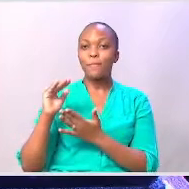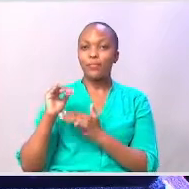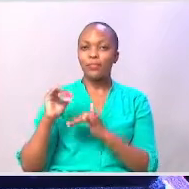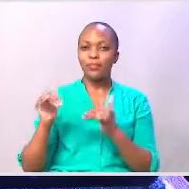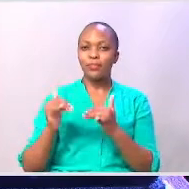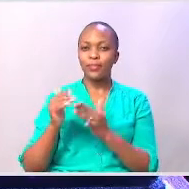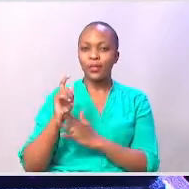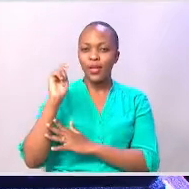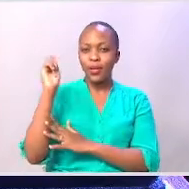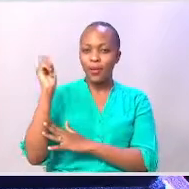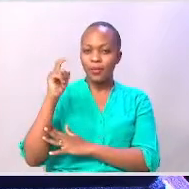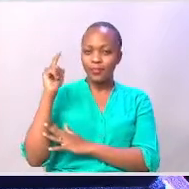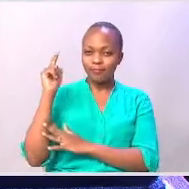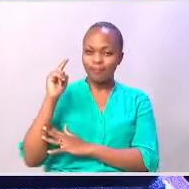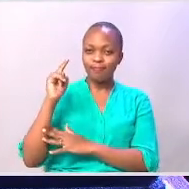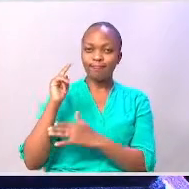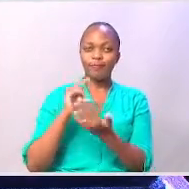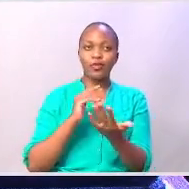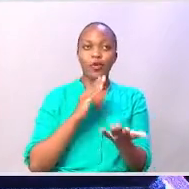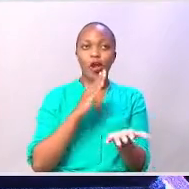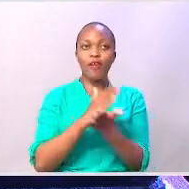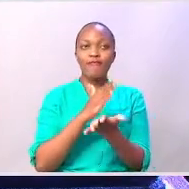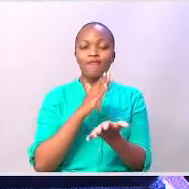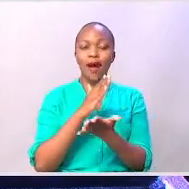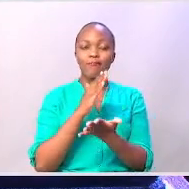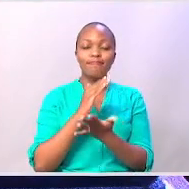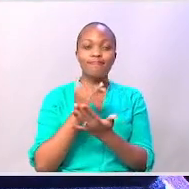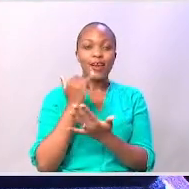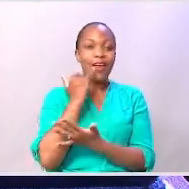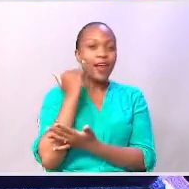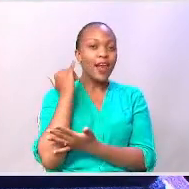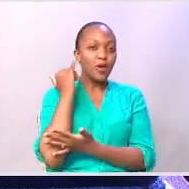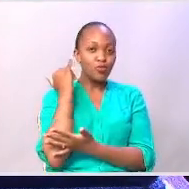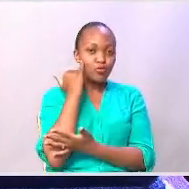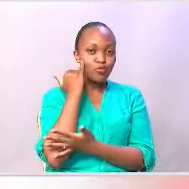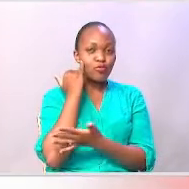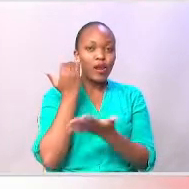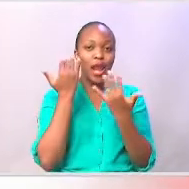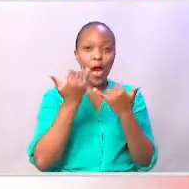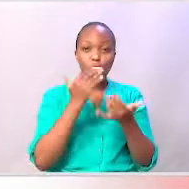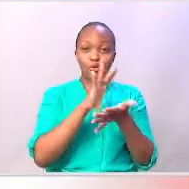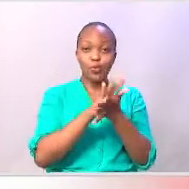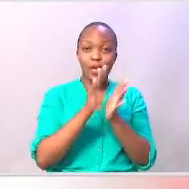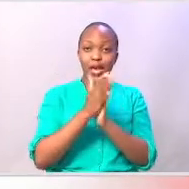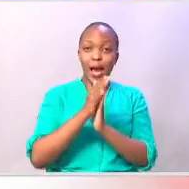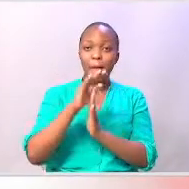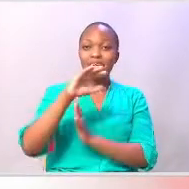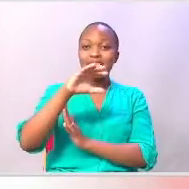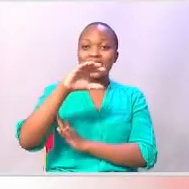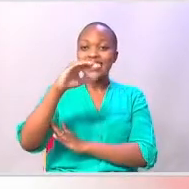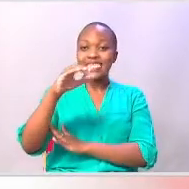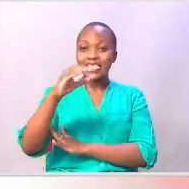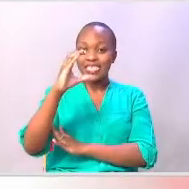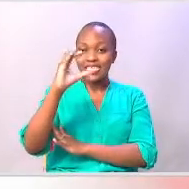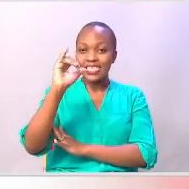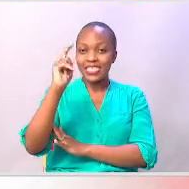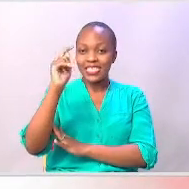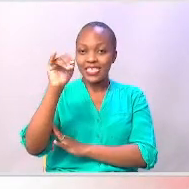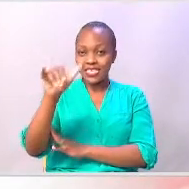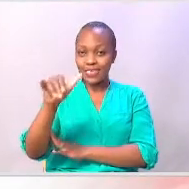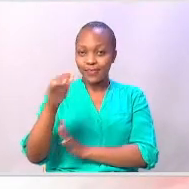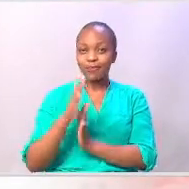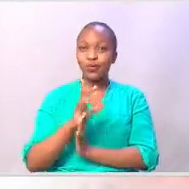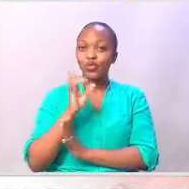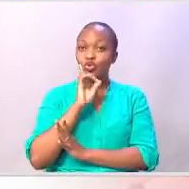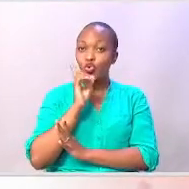Kenyatta is set to confer Nakuru with a city status during his tour of Nakuru tomorrow. Locals are hopeful